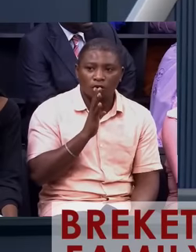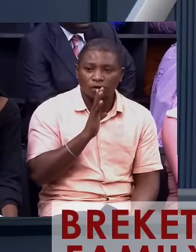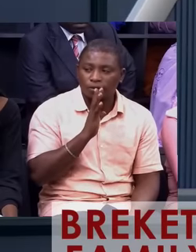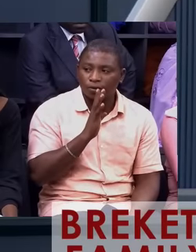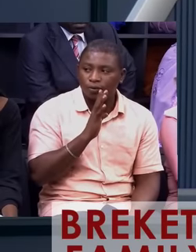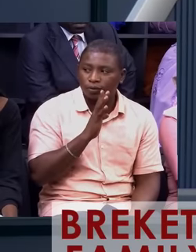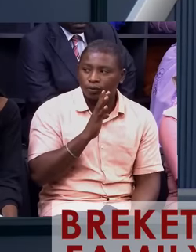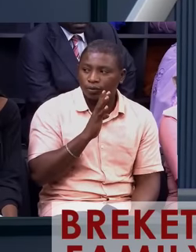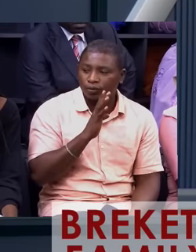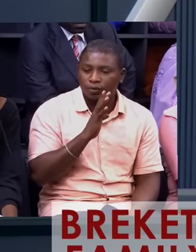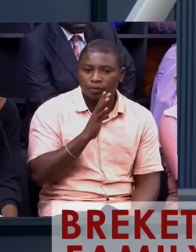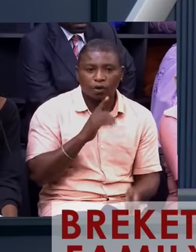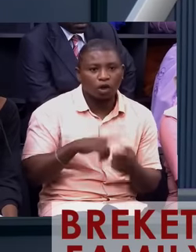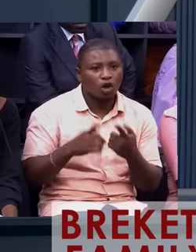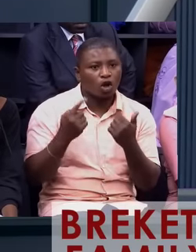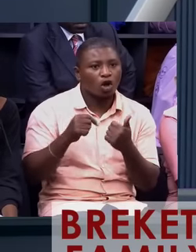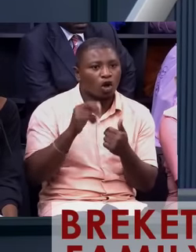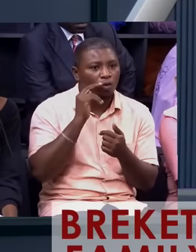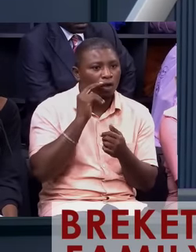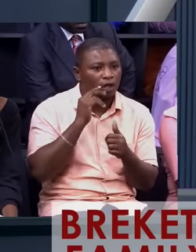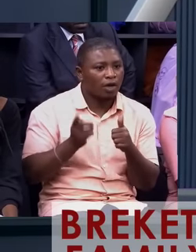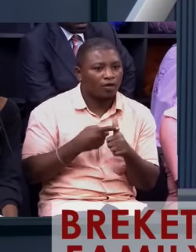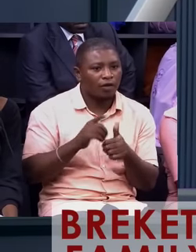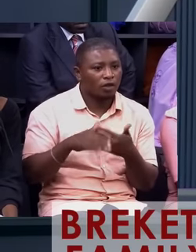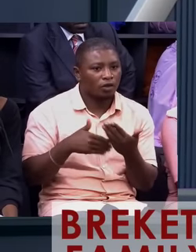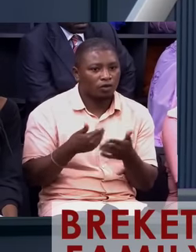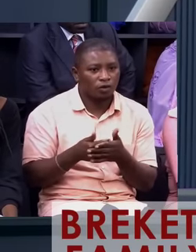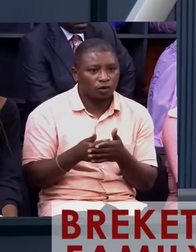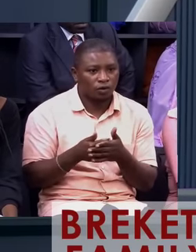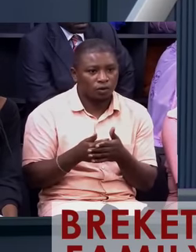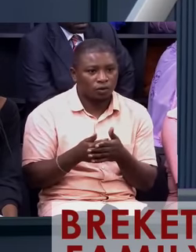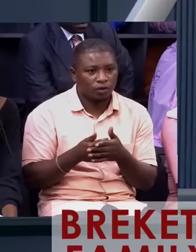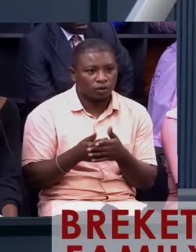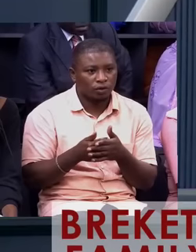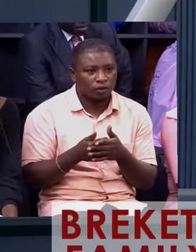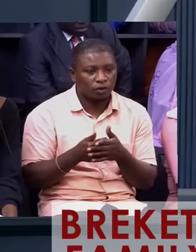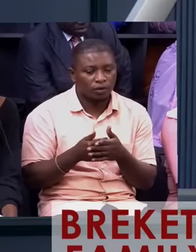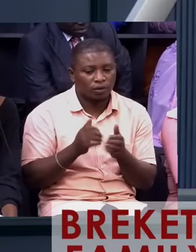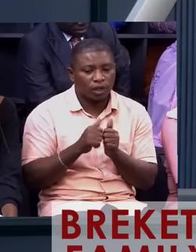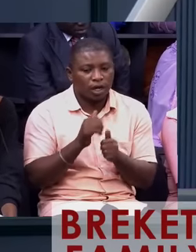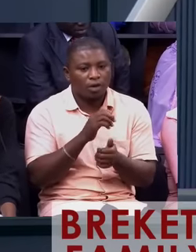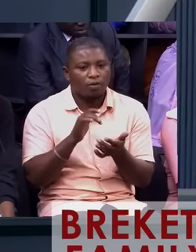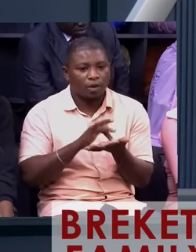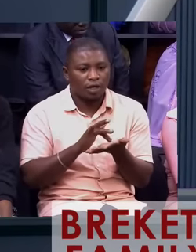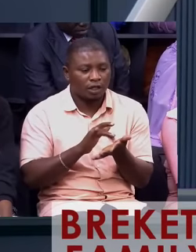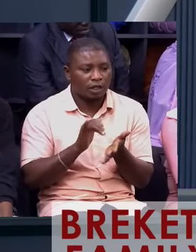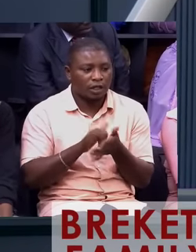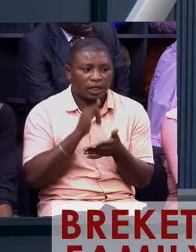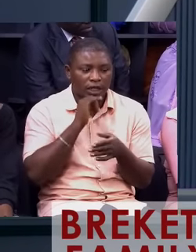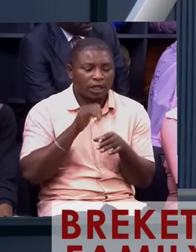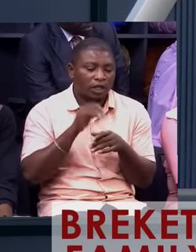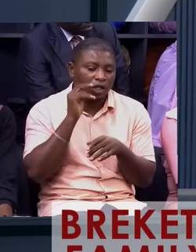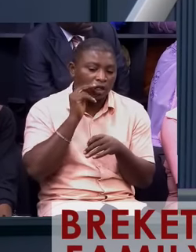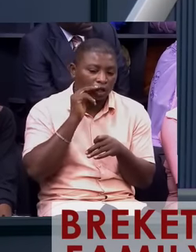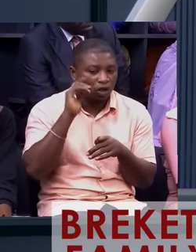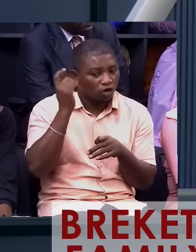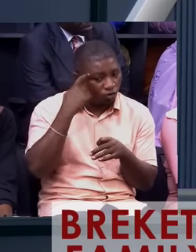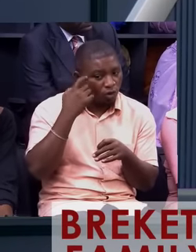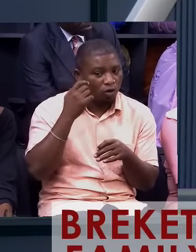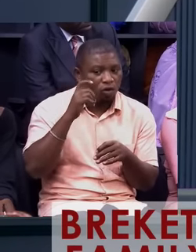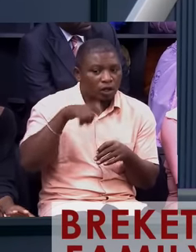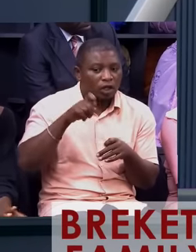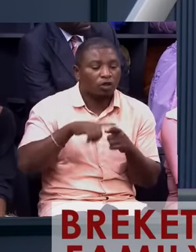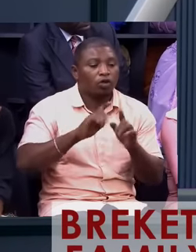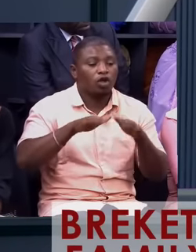um to come Nigeria first of all trust the medicine for Nigeria the government will need to give us